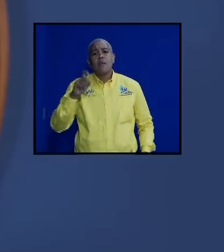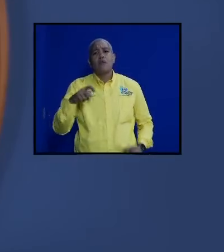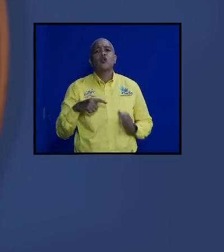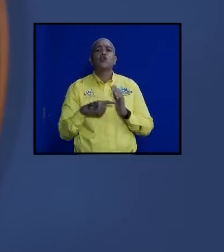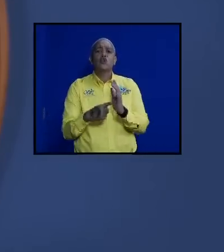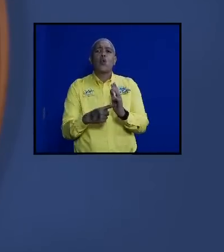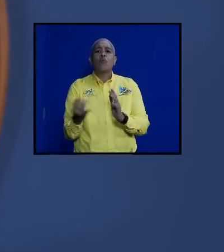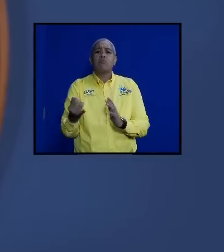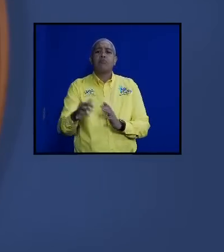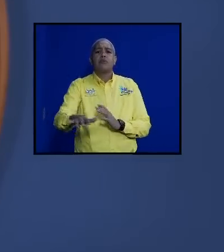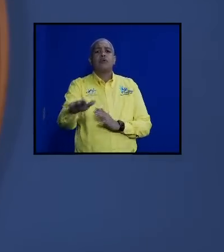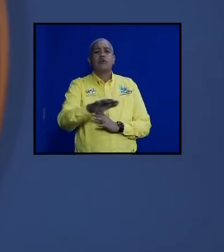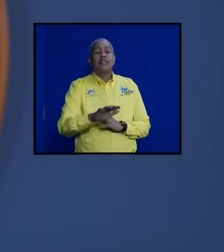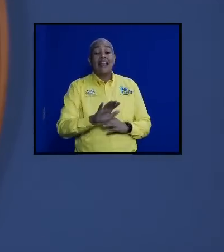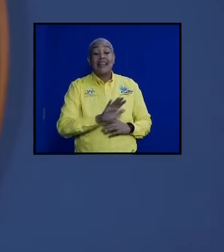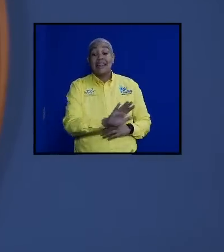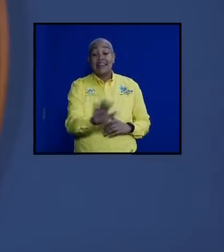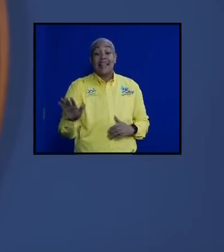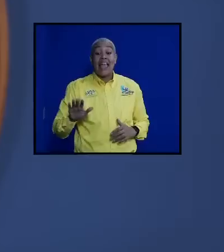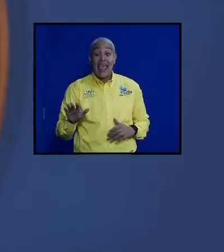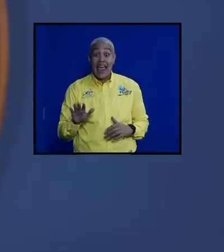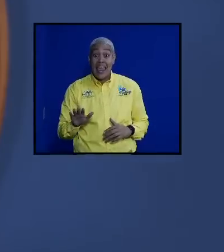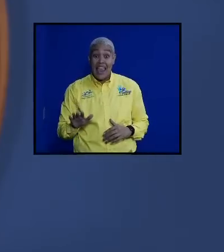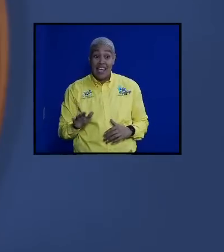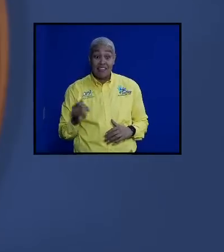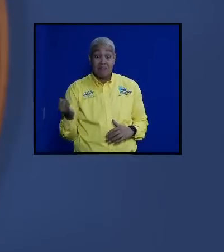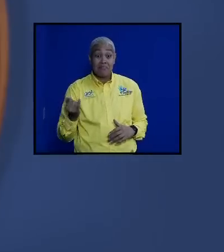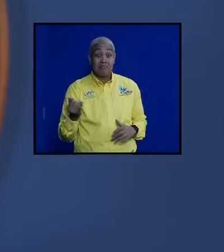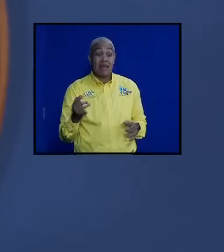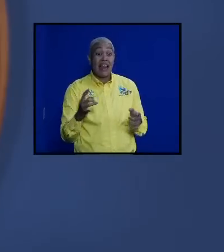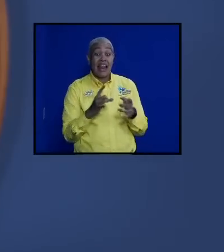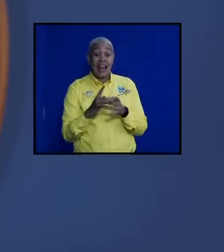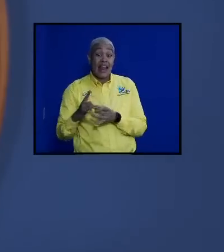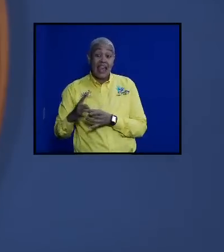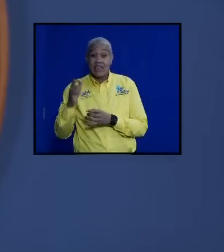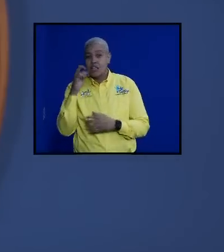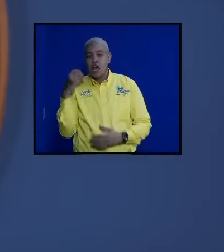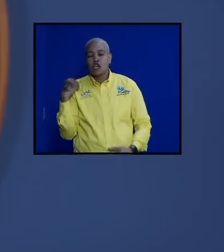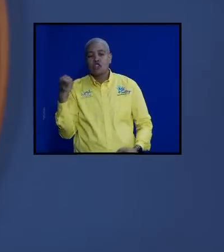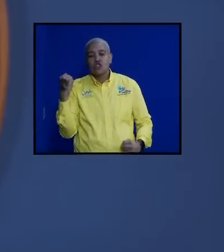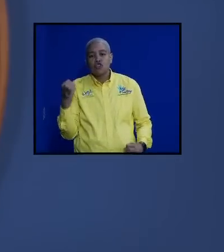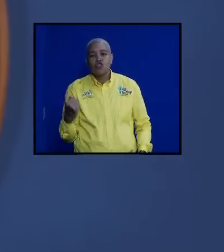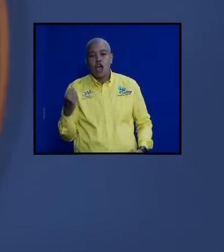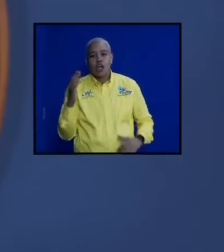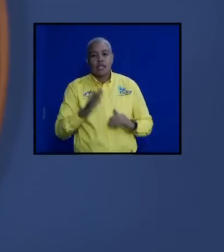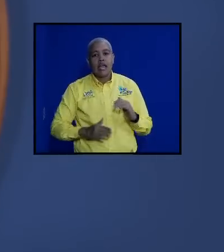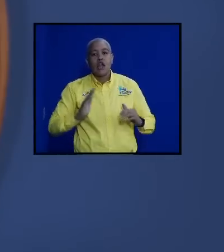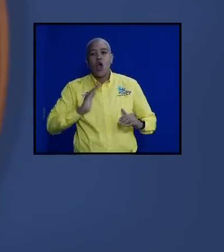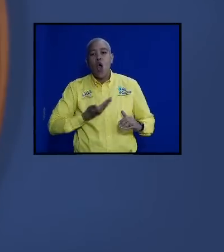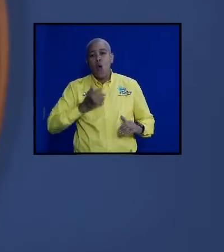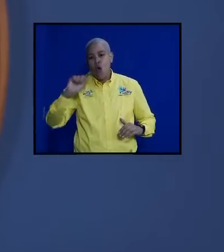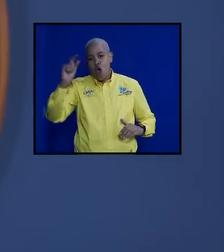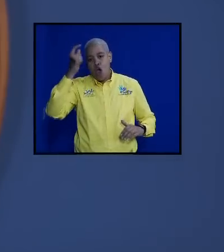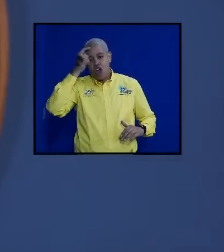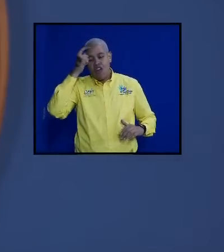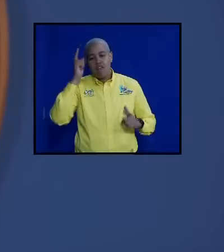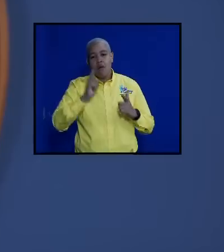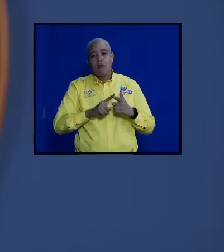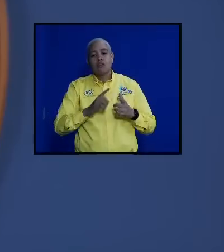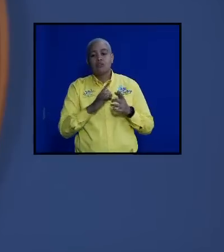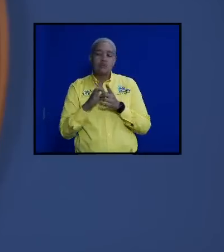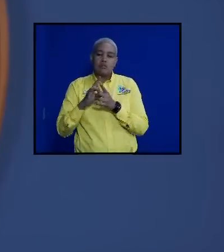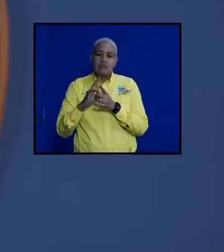criminals that their criminal links are not stronger than our government and diplomatic